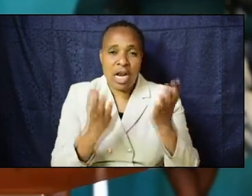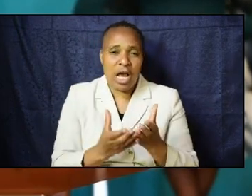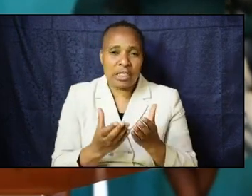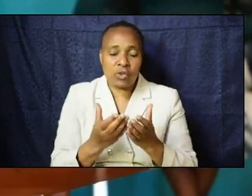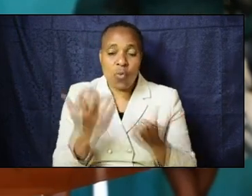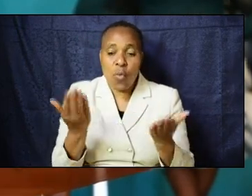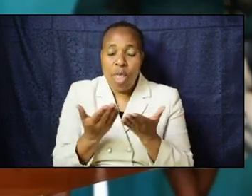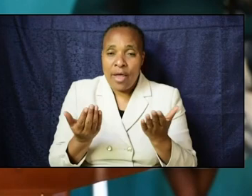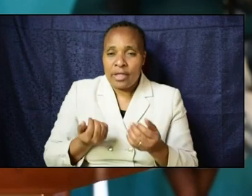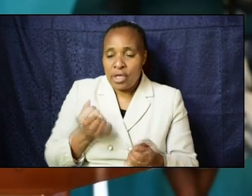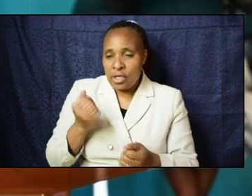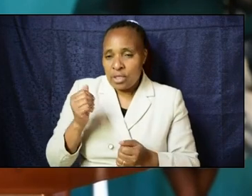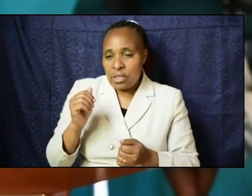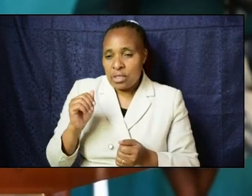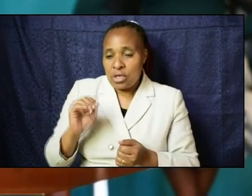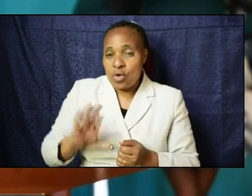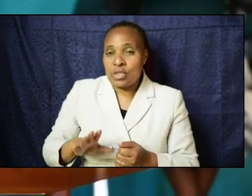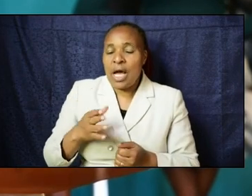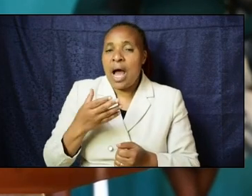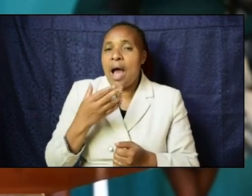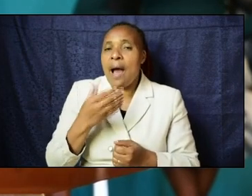attended.